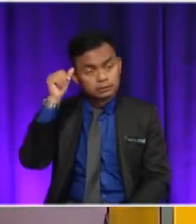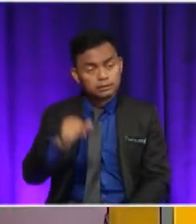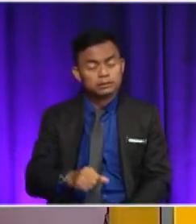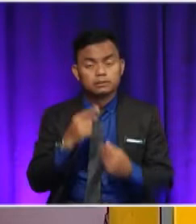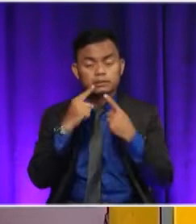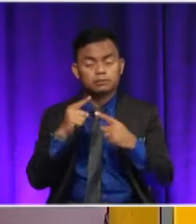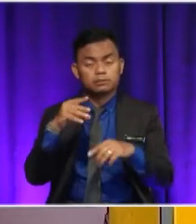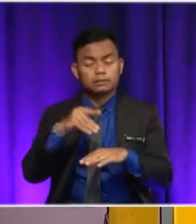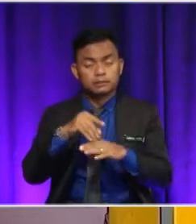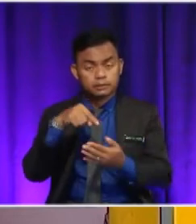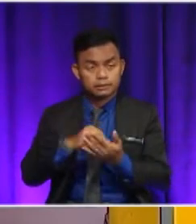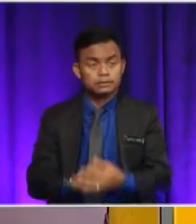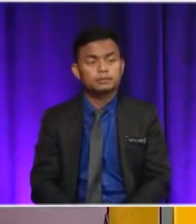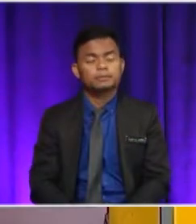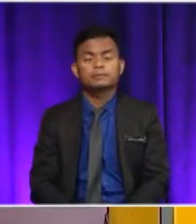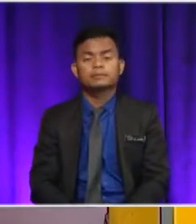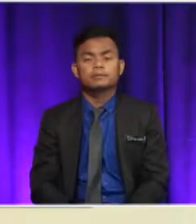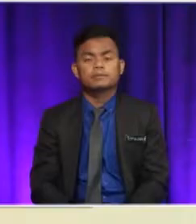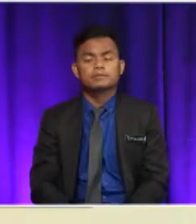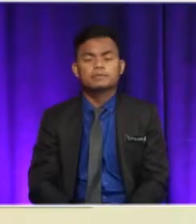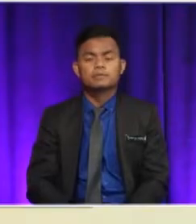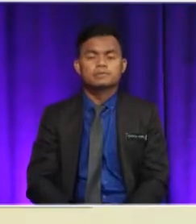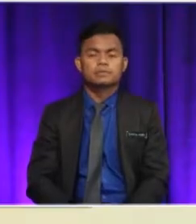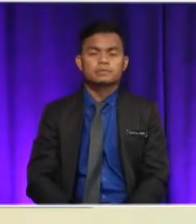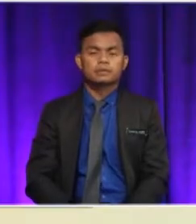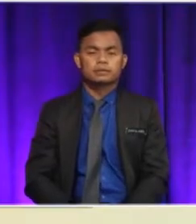So it would be here.